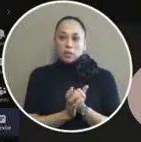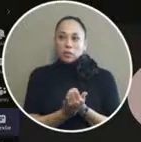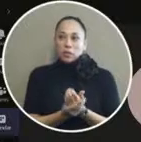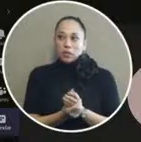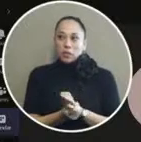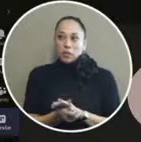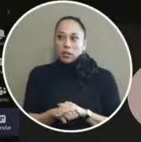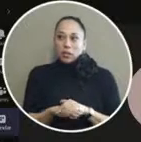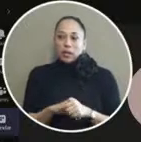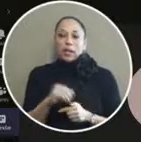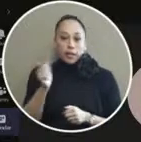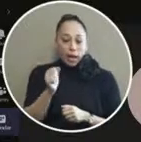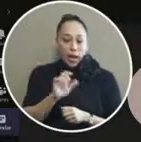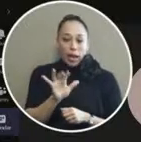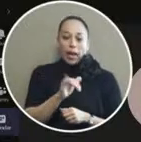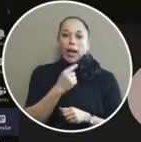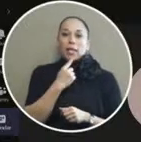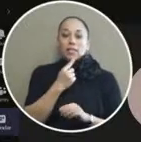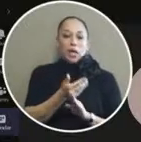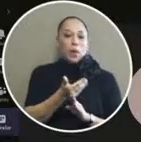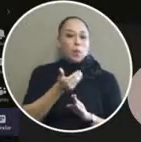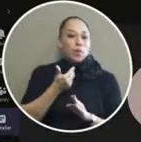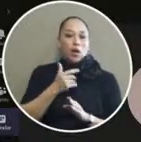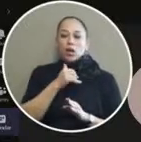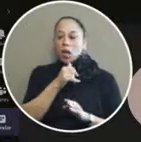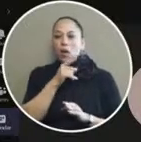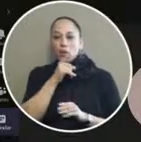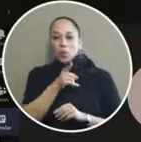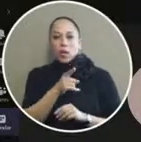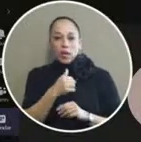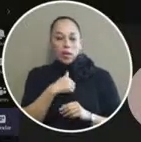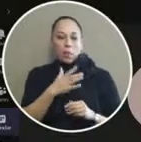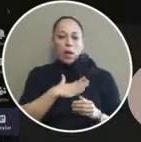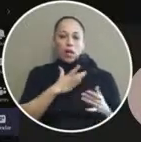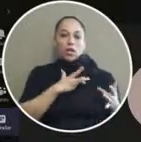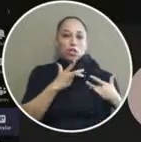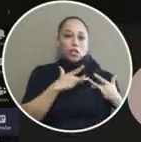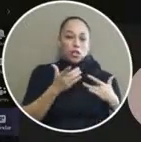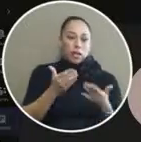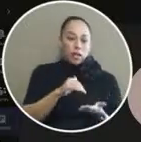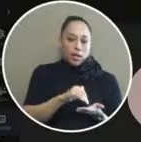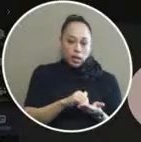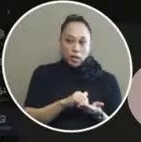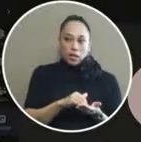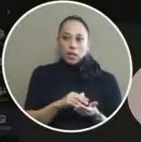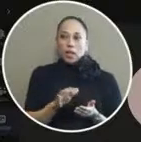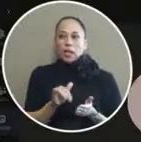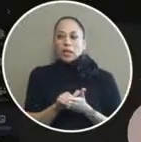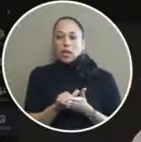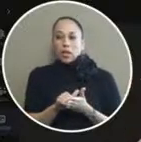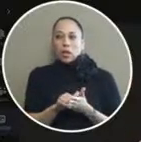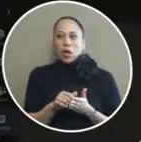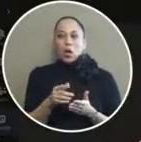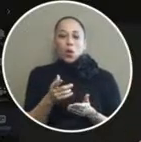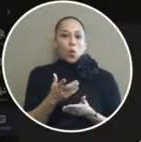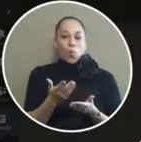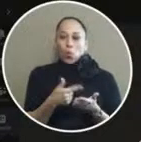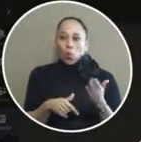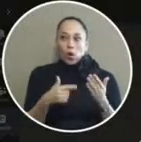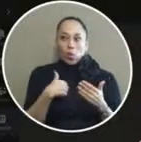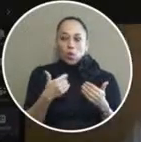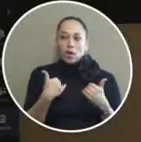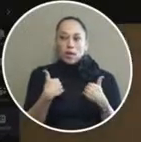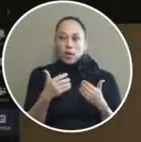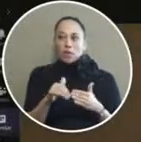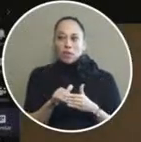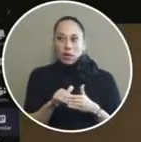Yeah, like I was saying before, you know, I'm not really convinced, and I'm concerned again that whatever we have for adequate